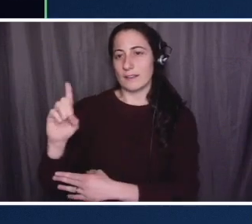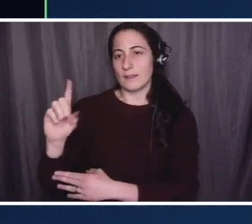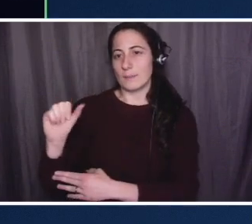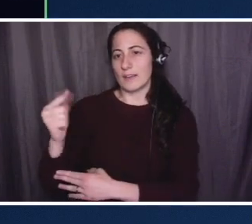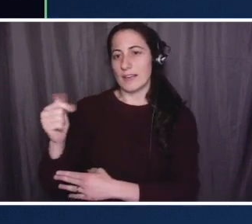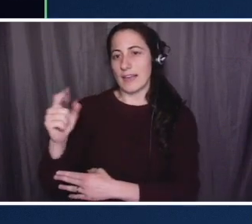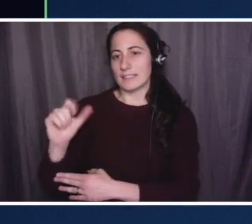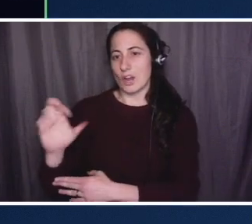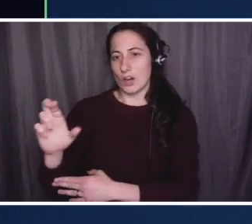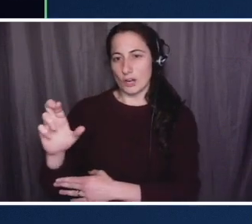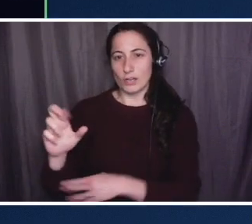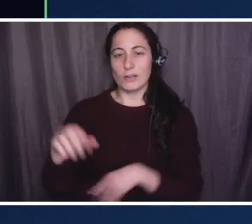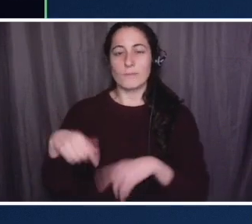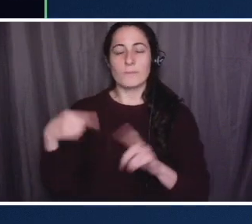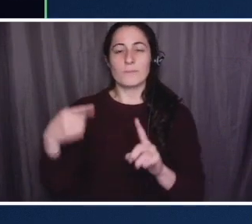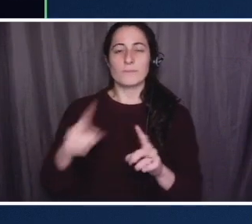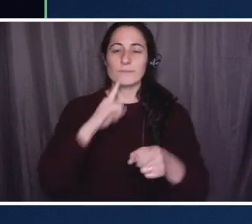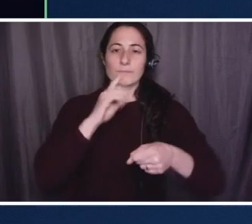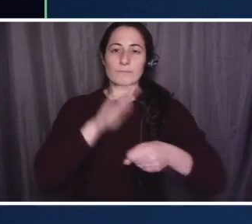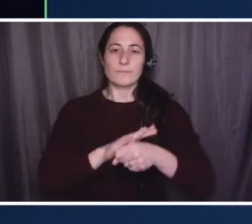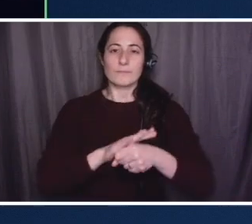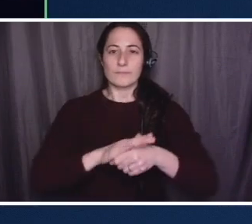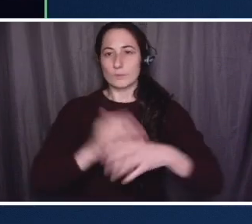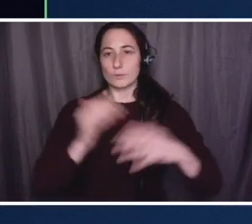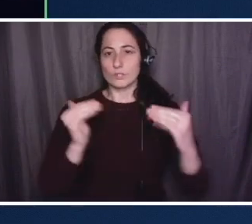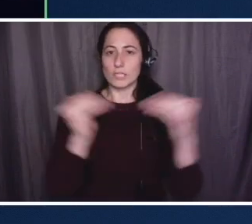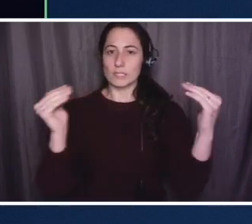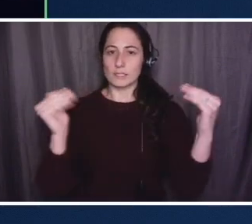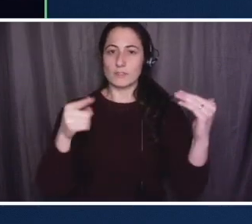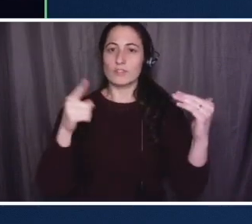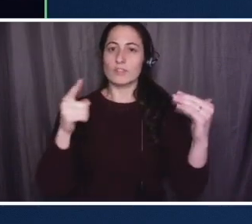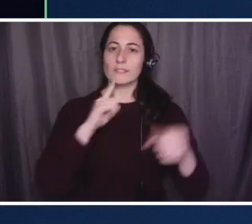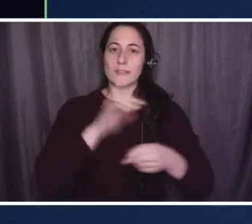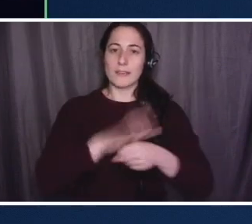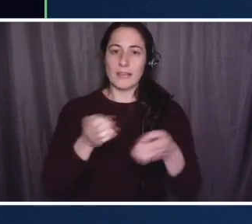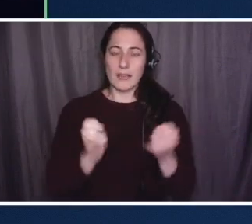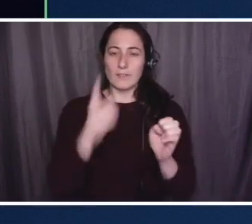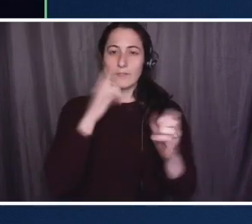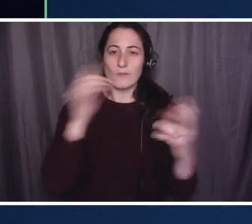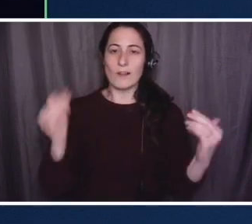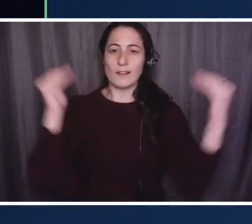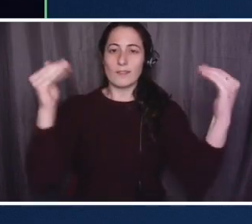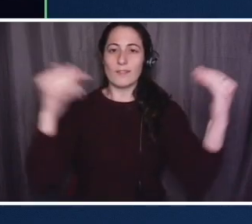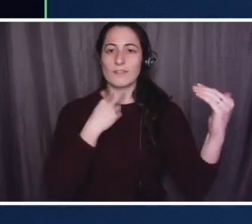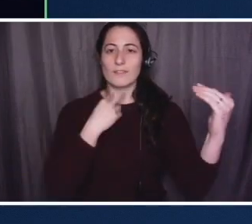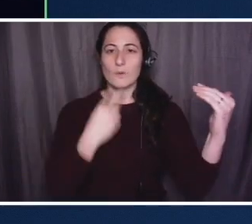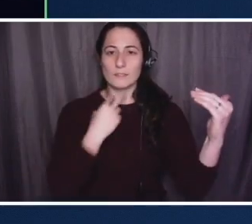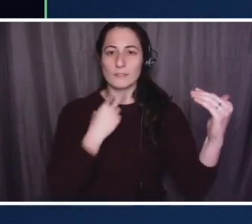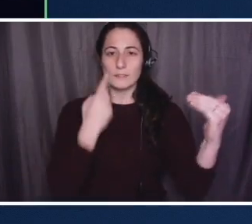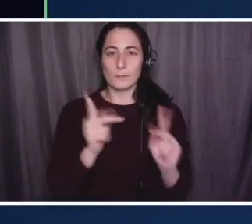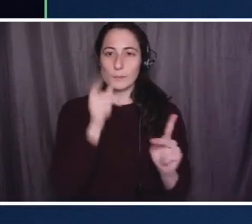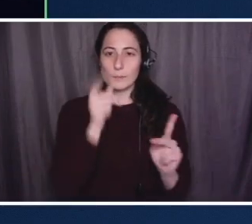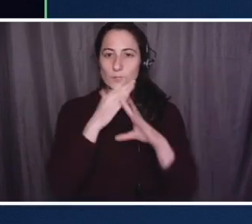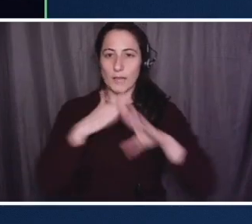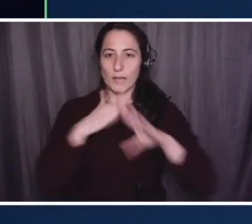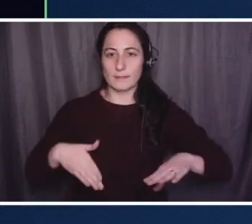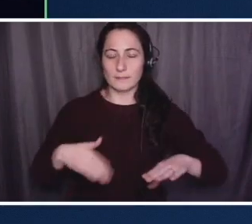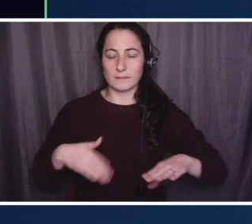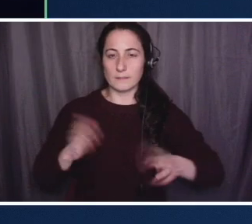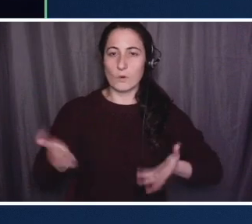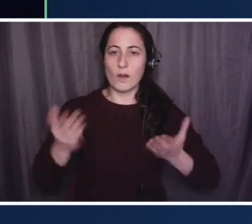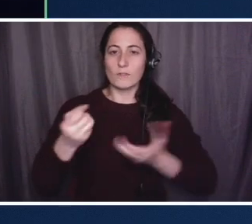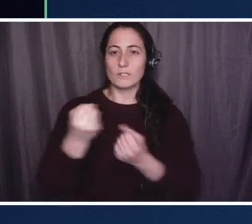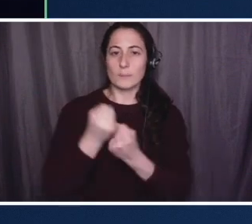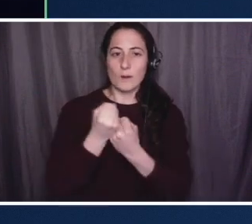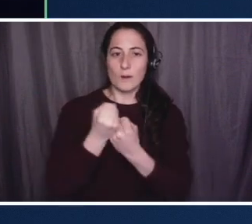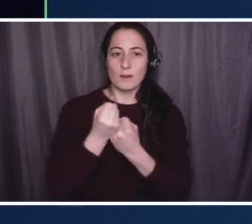justice, Kay has dedicated her efforts to elevating the voices of those silenced, offering them support and the means to